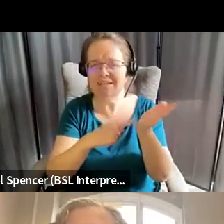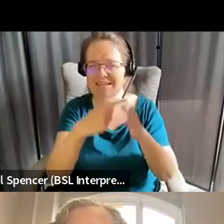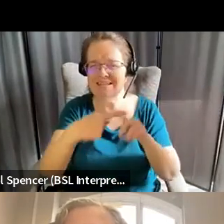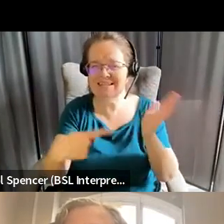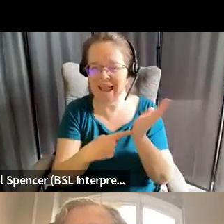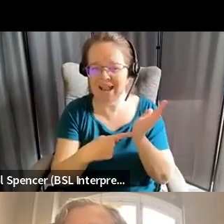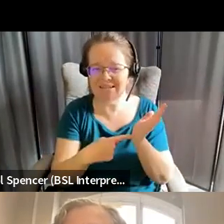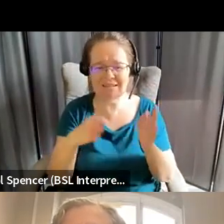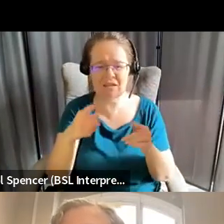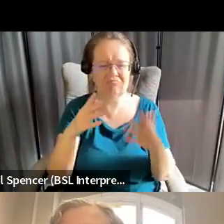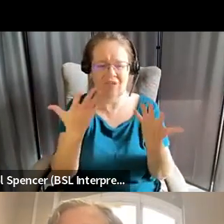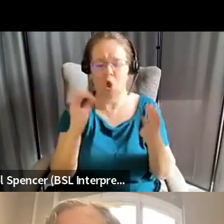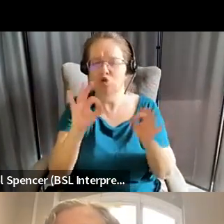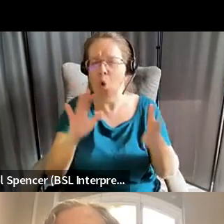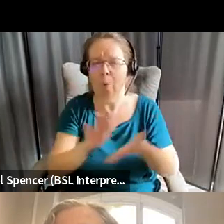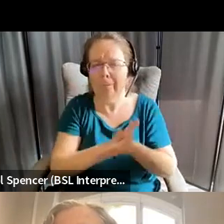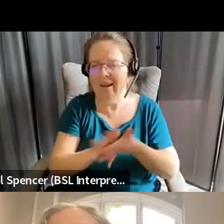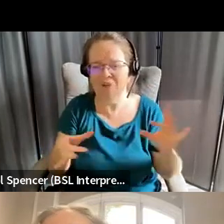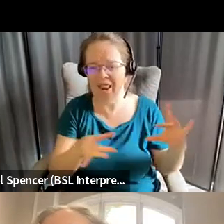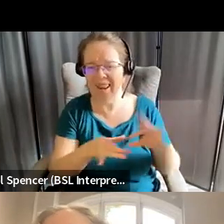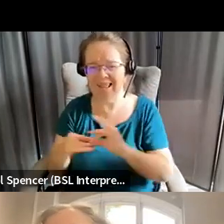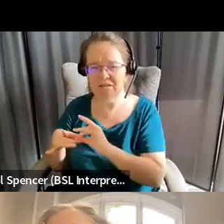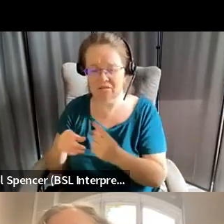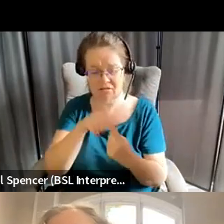simple that can make a big difference, or